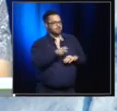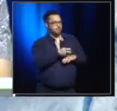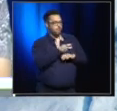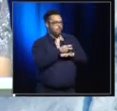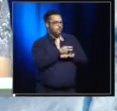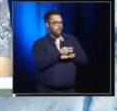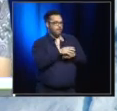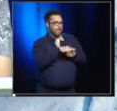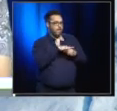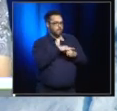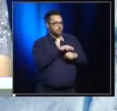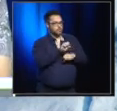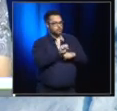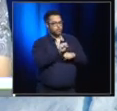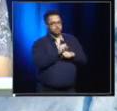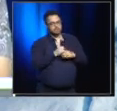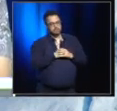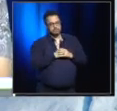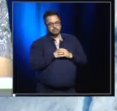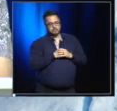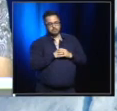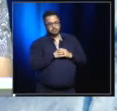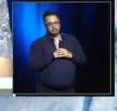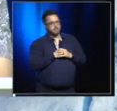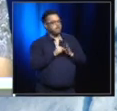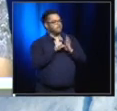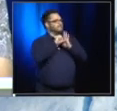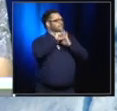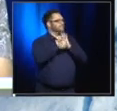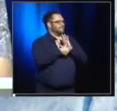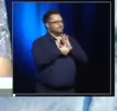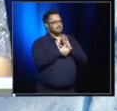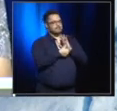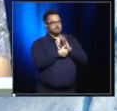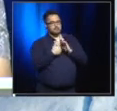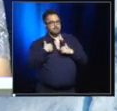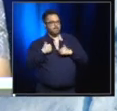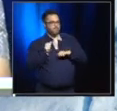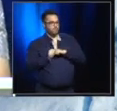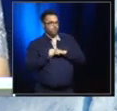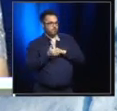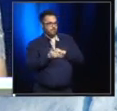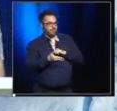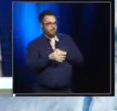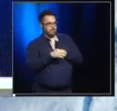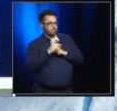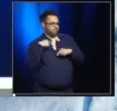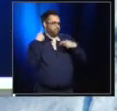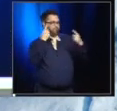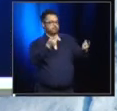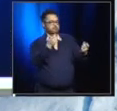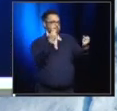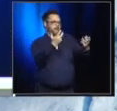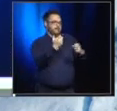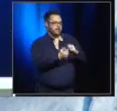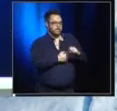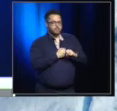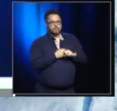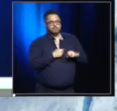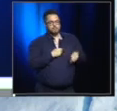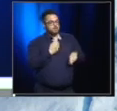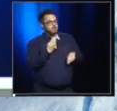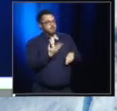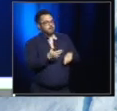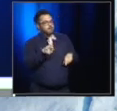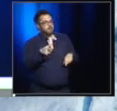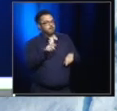work. And probably the main lesson that I would take from having worked in Antarctica all this time is that in Antarctica